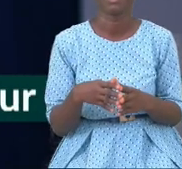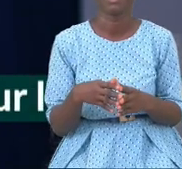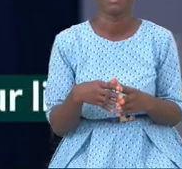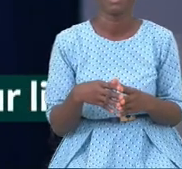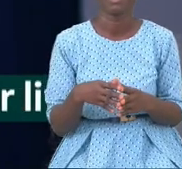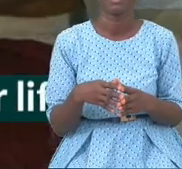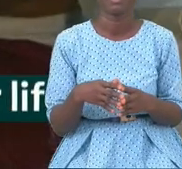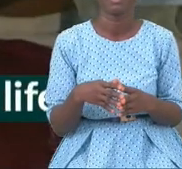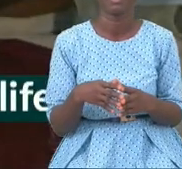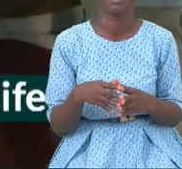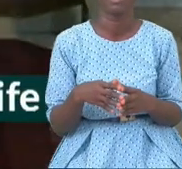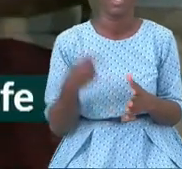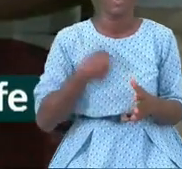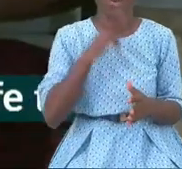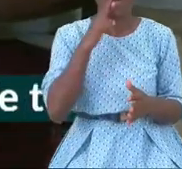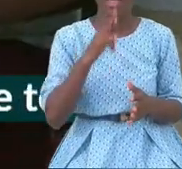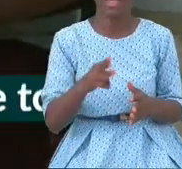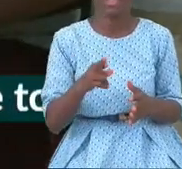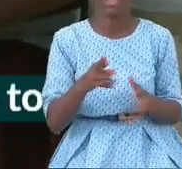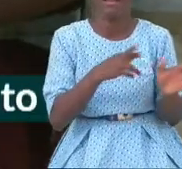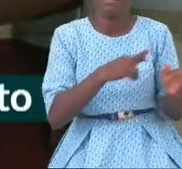Counselors, hurry up.